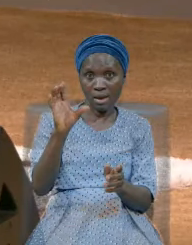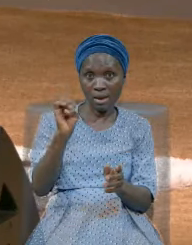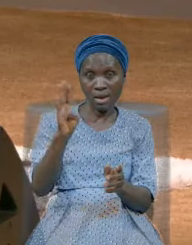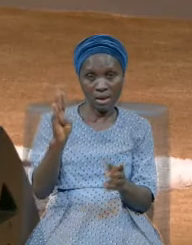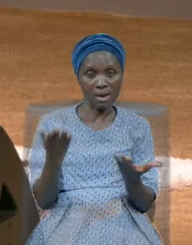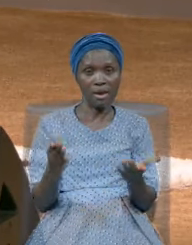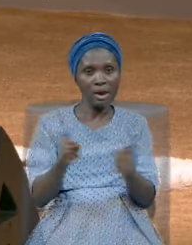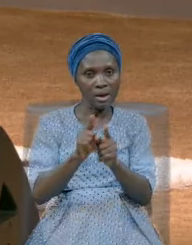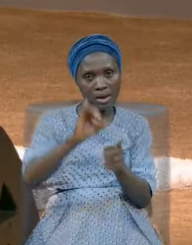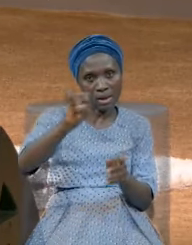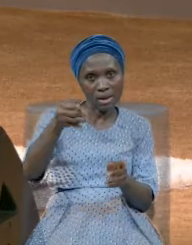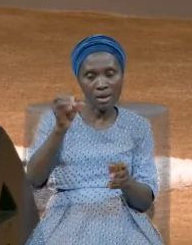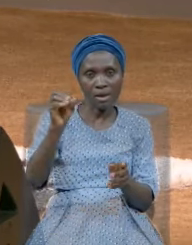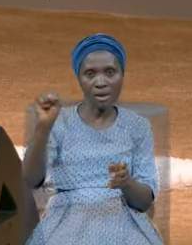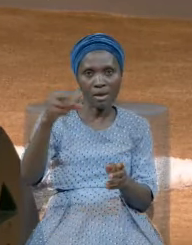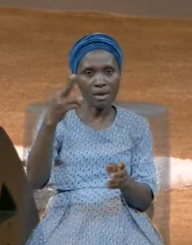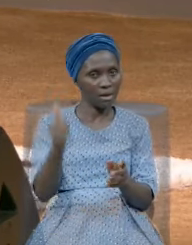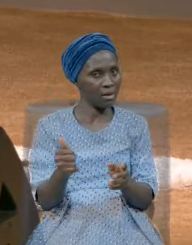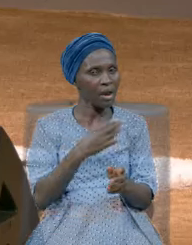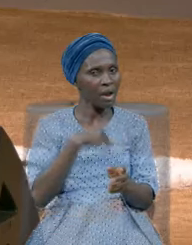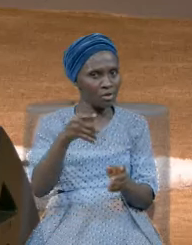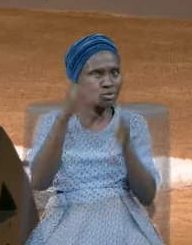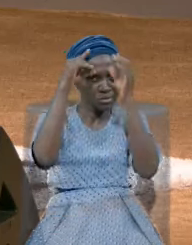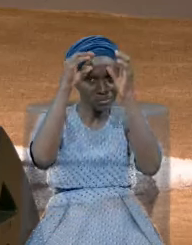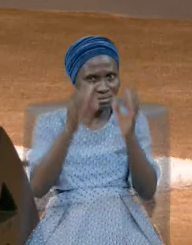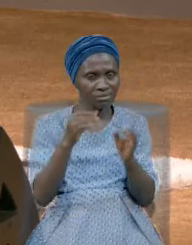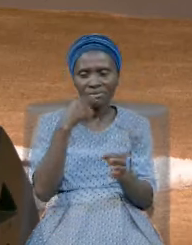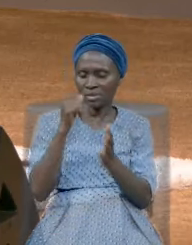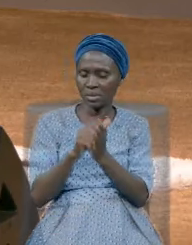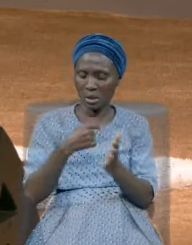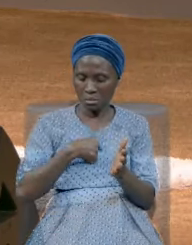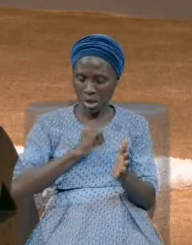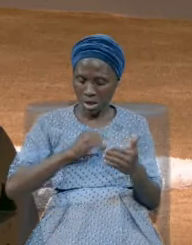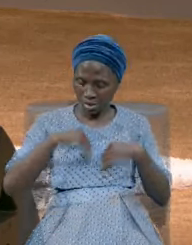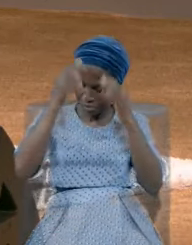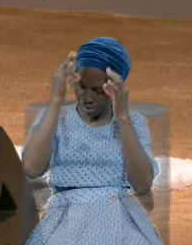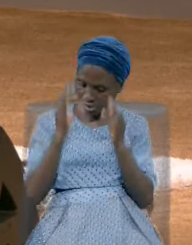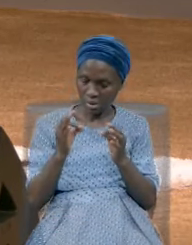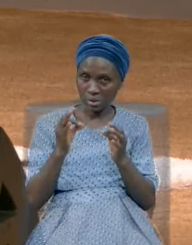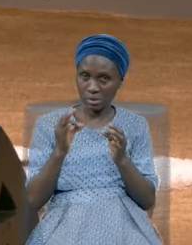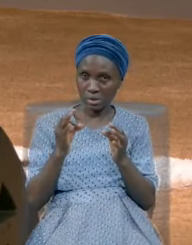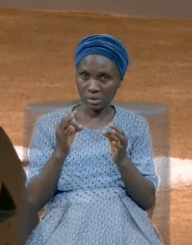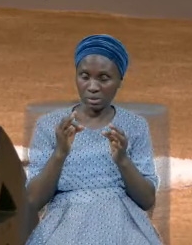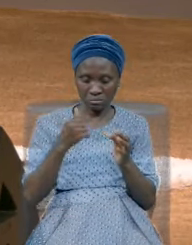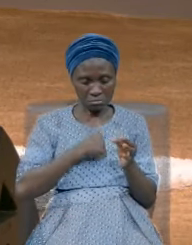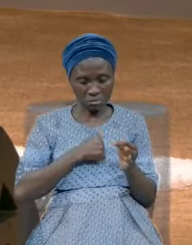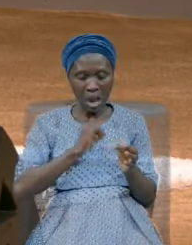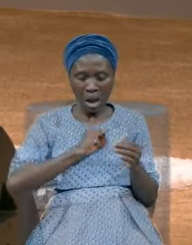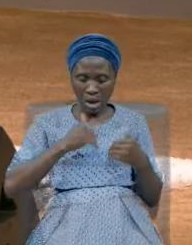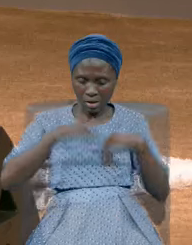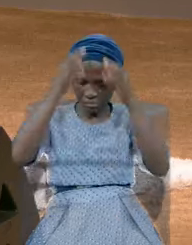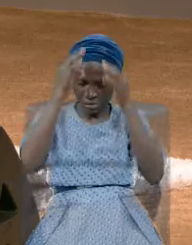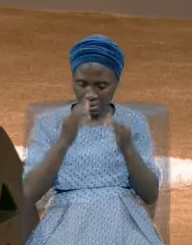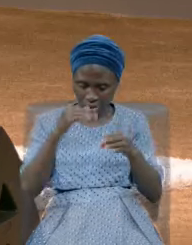like a Joshua. And you say, I've made up my mind, I purpose in my